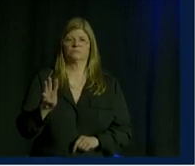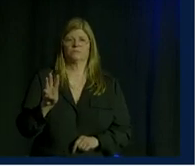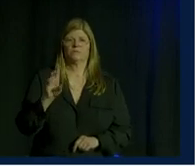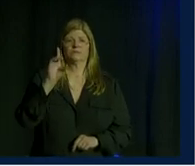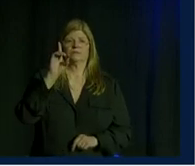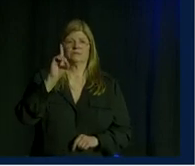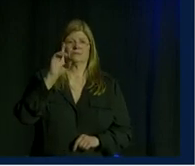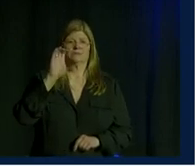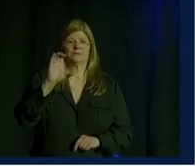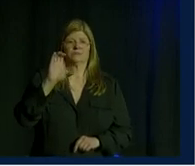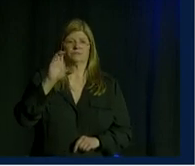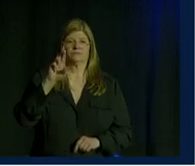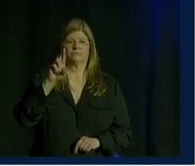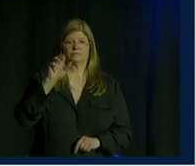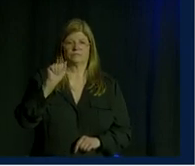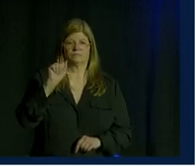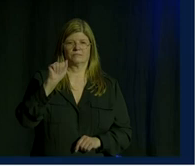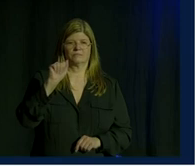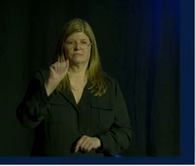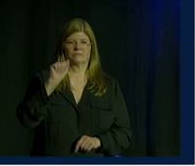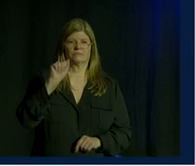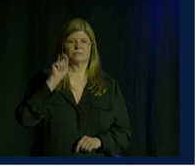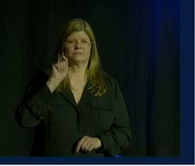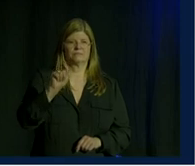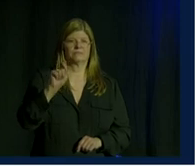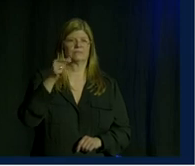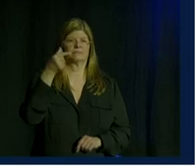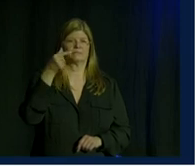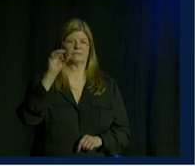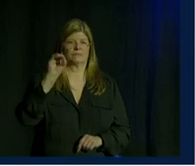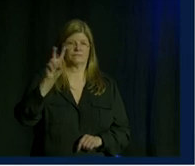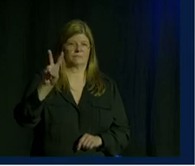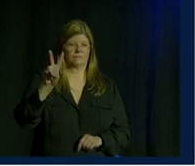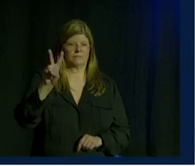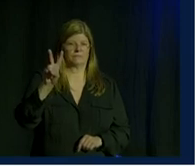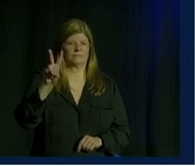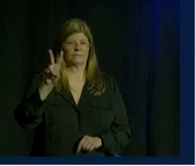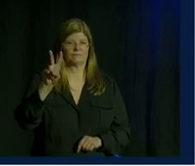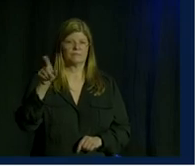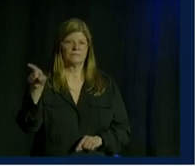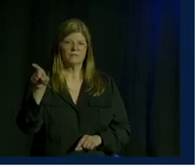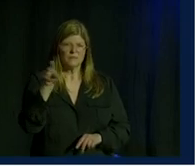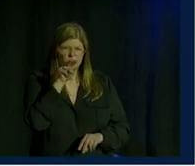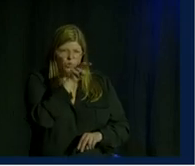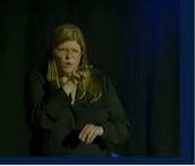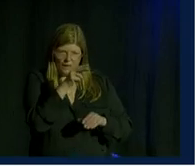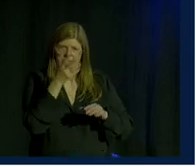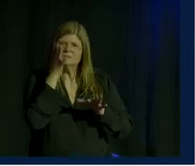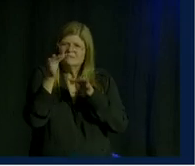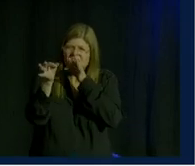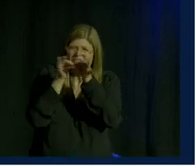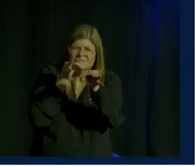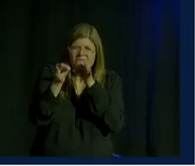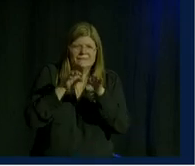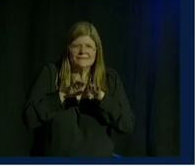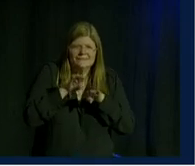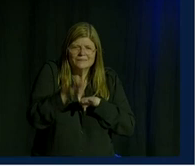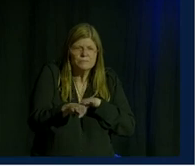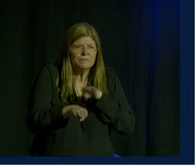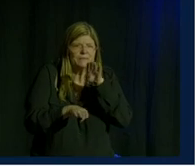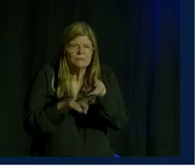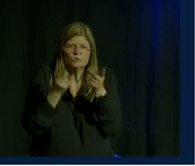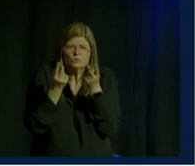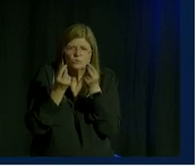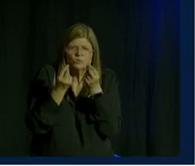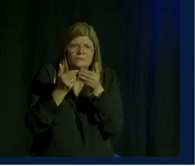www.dcra.gov, where you will find step-by-step assistance. You can also email us directly and ask for me, and I